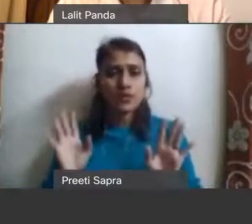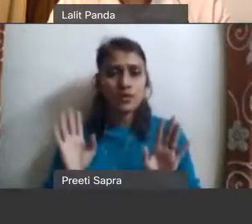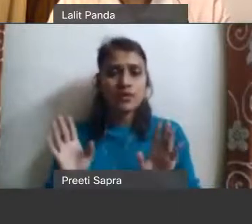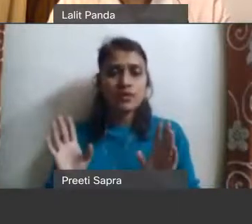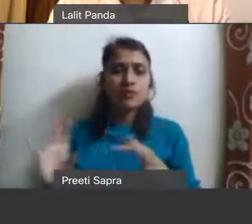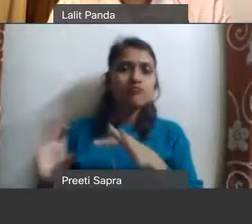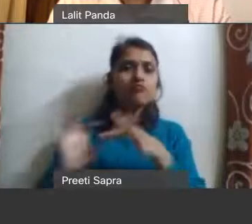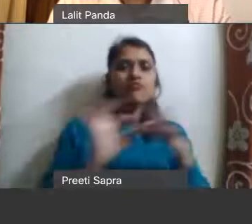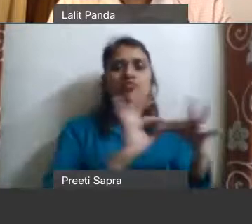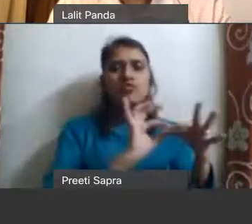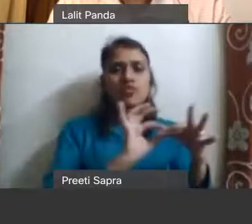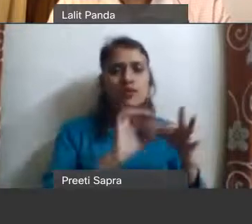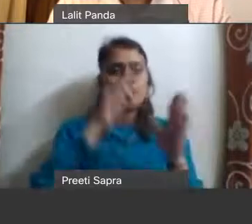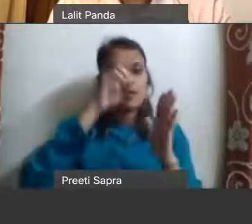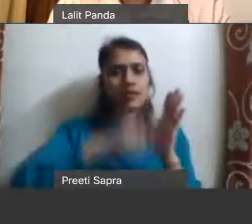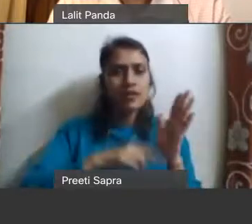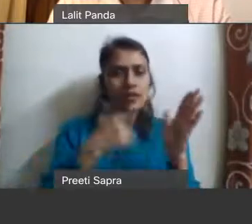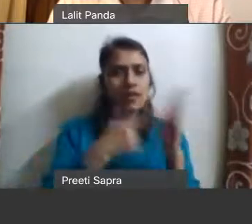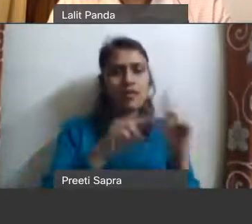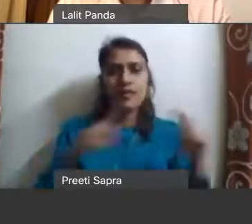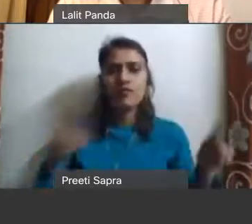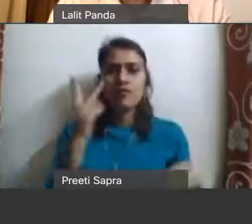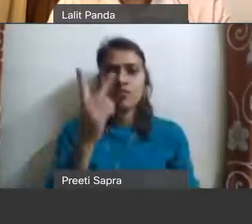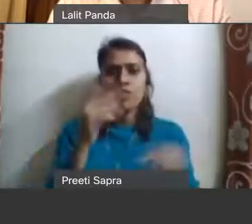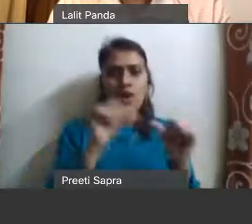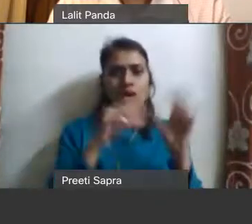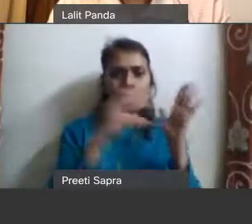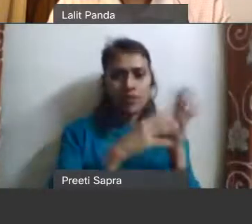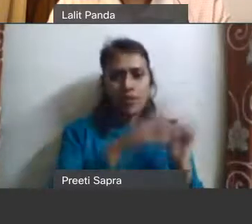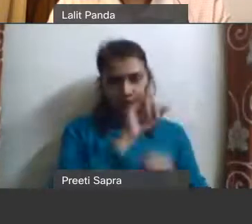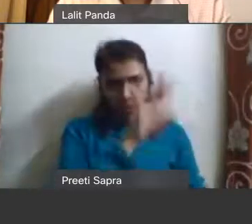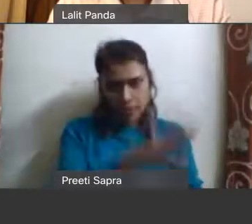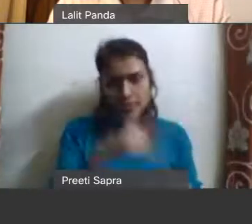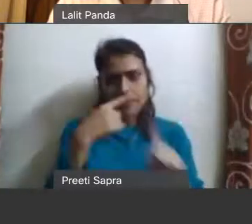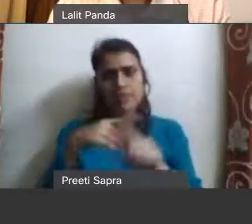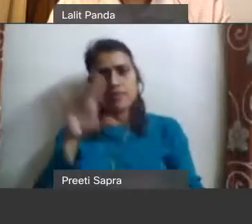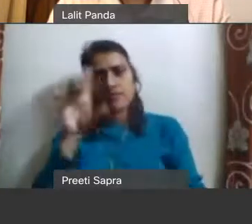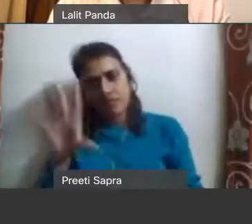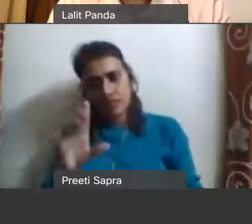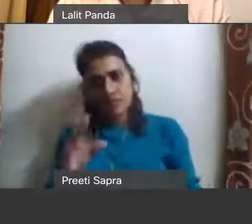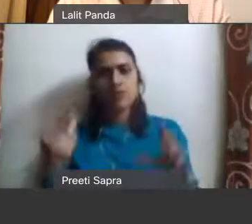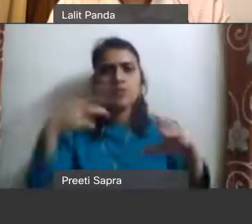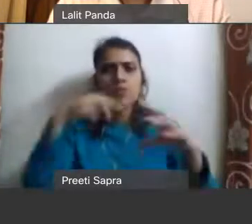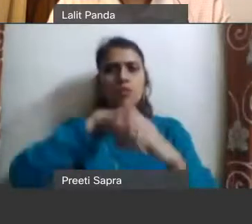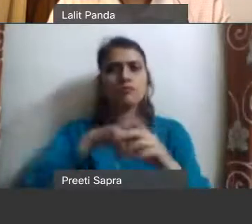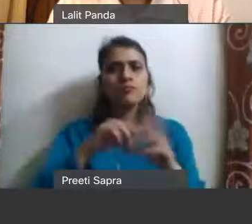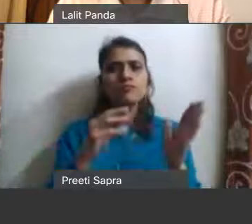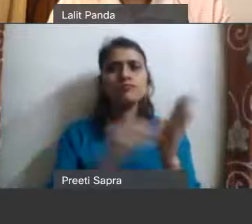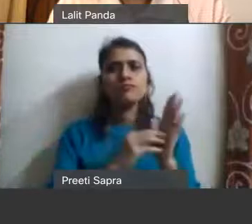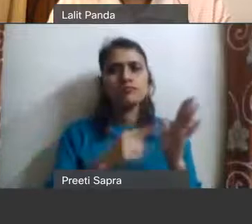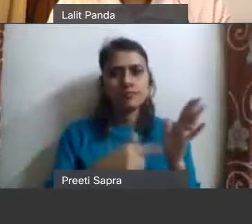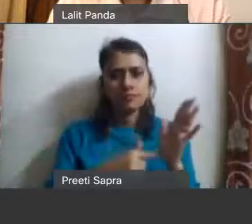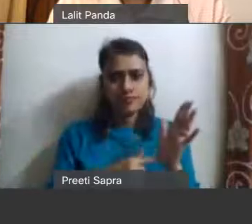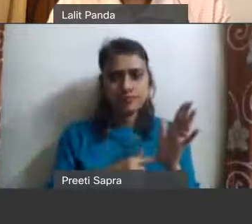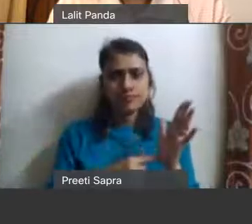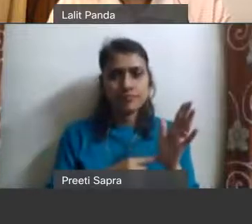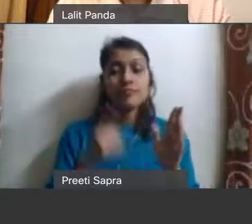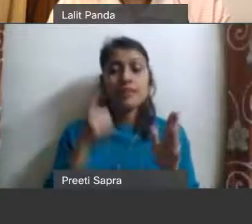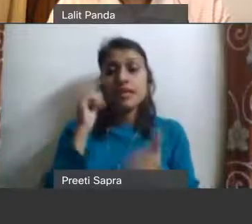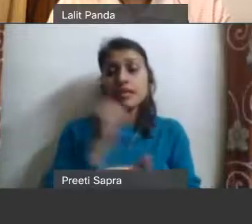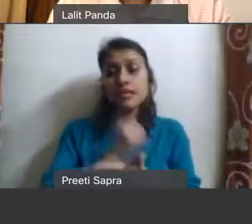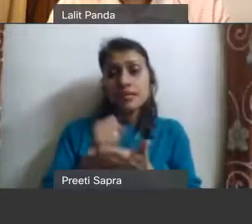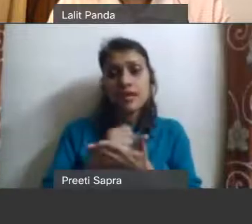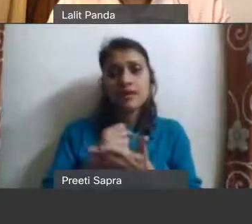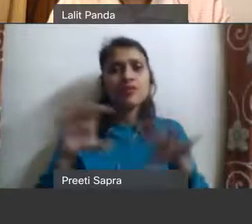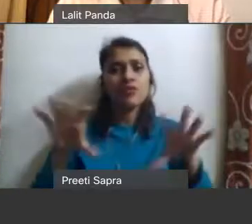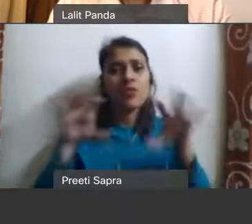joint reading of 14 and 15, you essentially cannot, the state is failing to pass the constitutional test under the